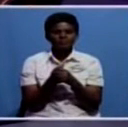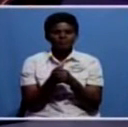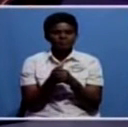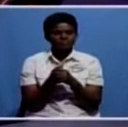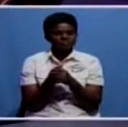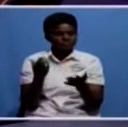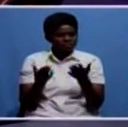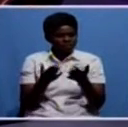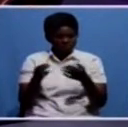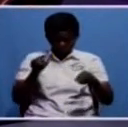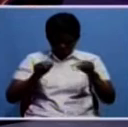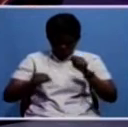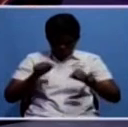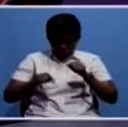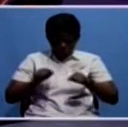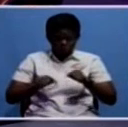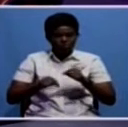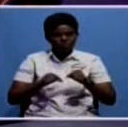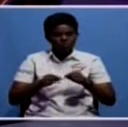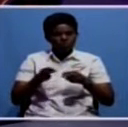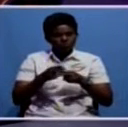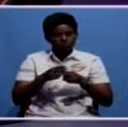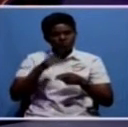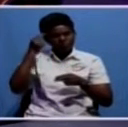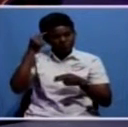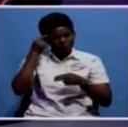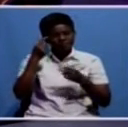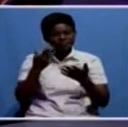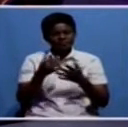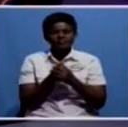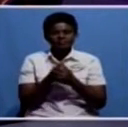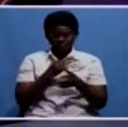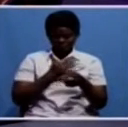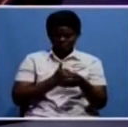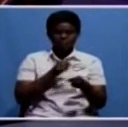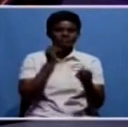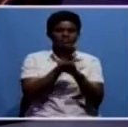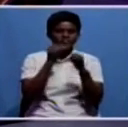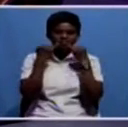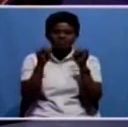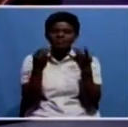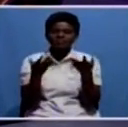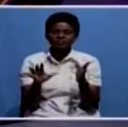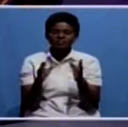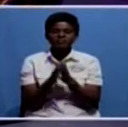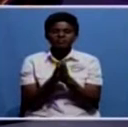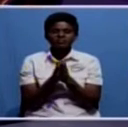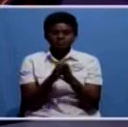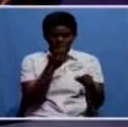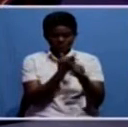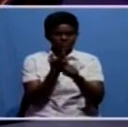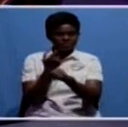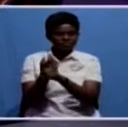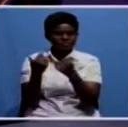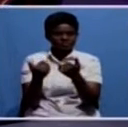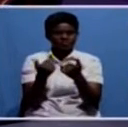coming up soon, and meaning government will have to run the mine for some time. Look, like I said, pay salaries and keep it afloat, which is a difficult thing to do.